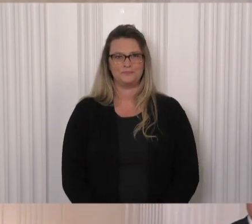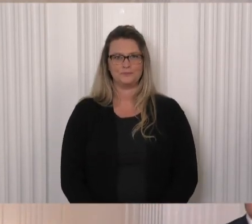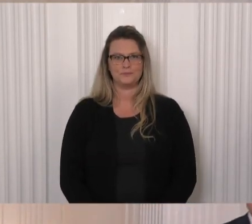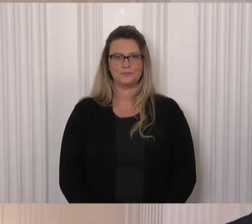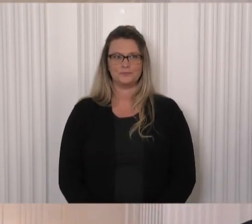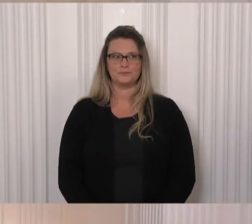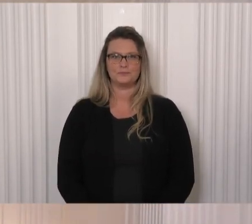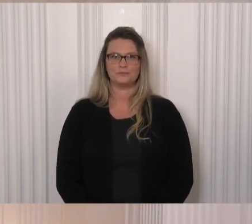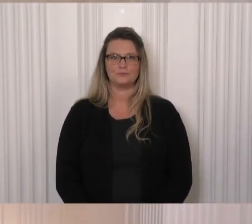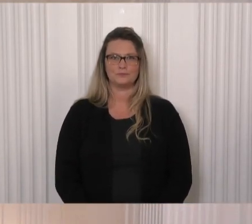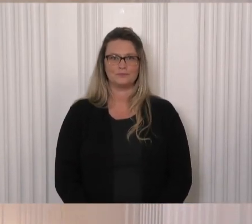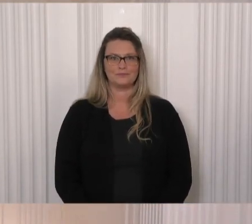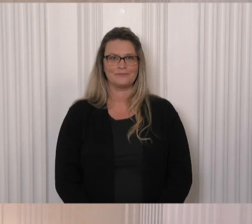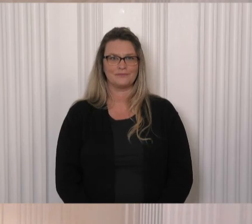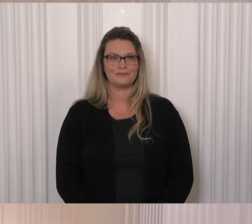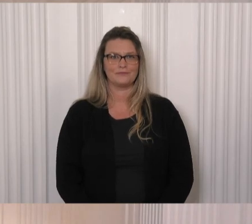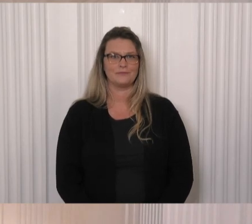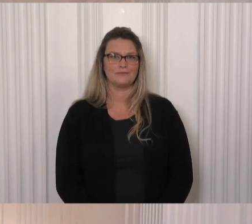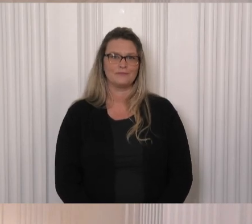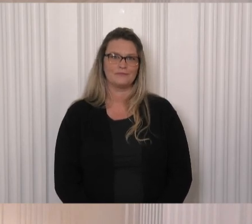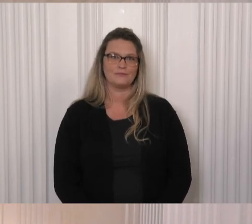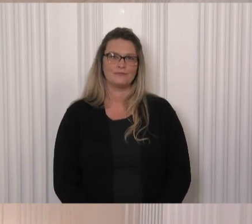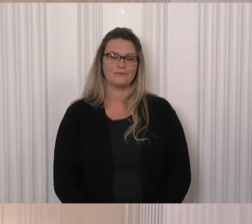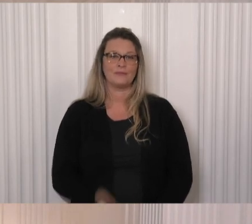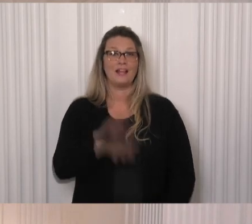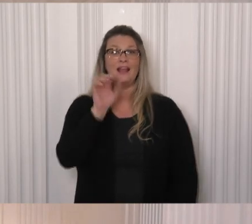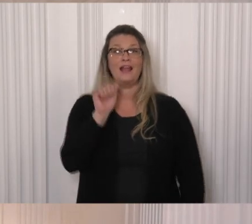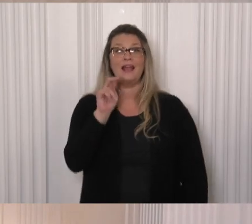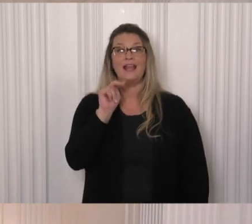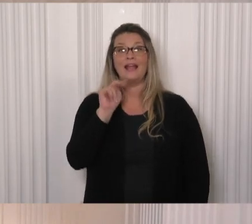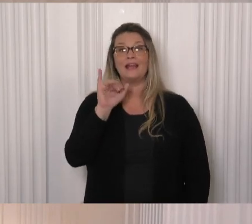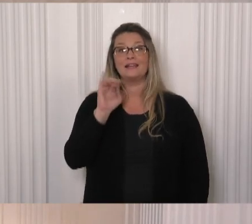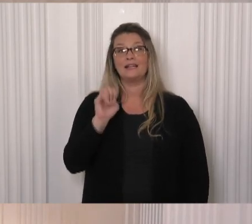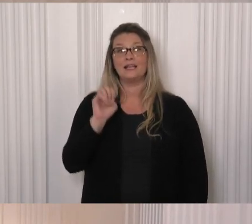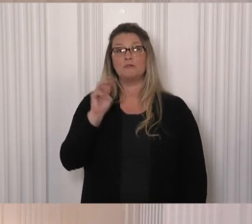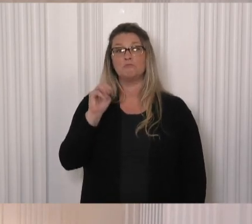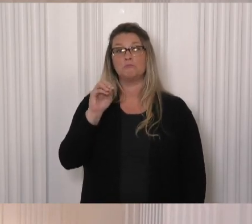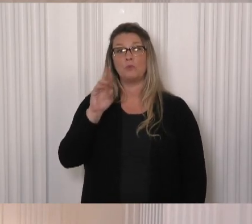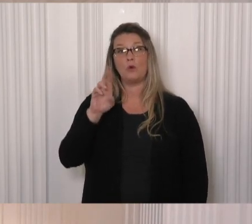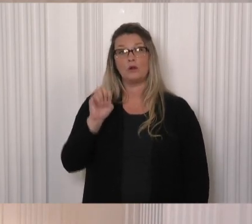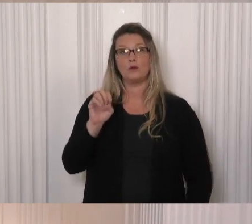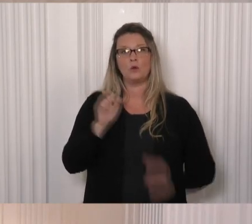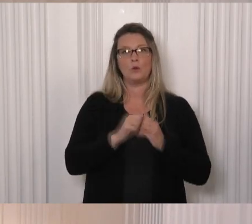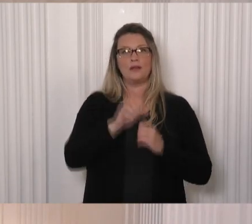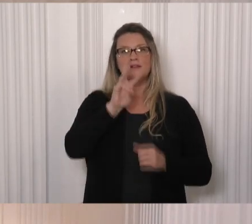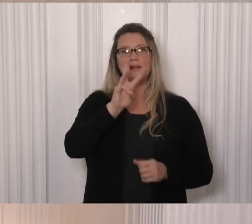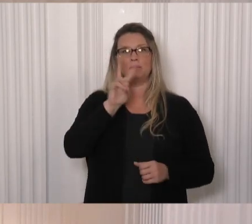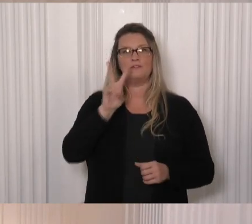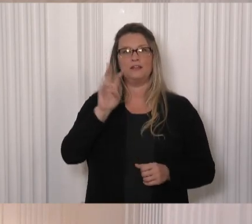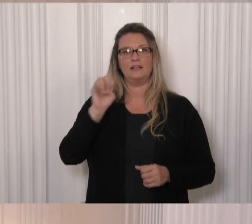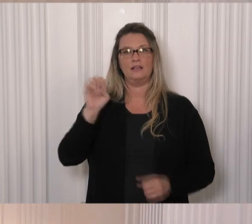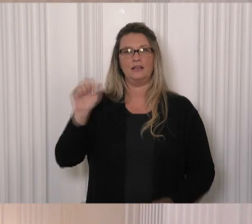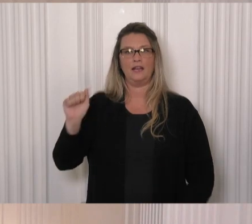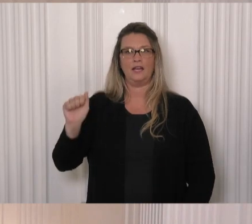Okay, thank you, Amanda. Up next is Annie Moore with WVVA.